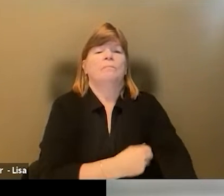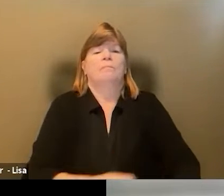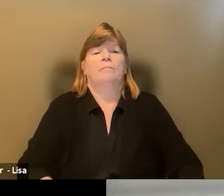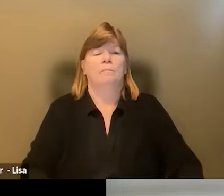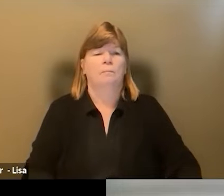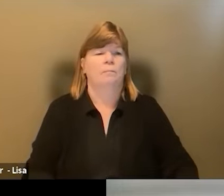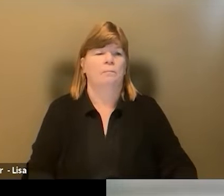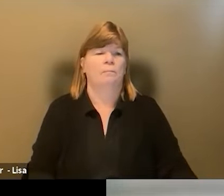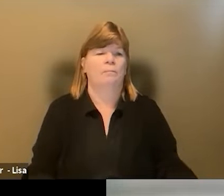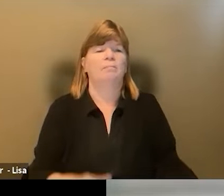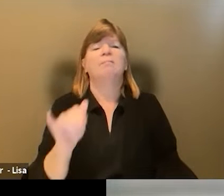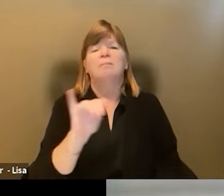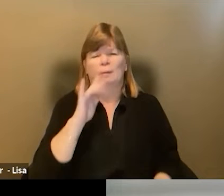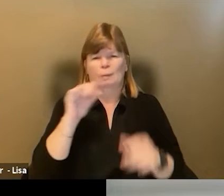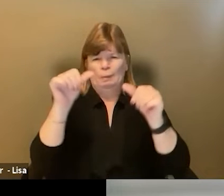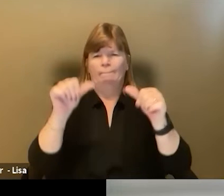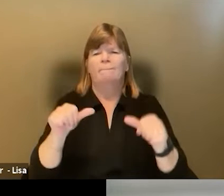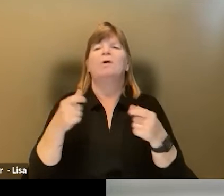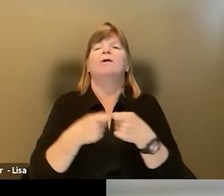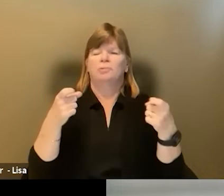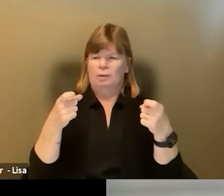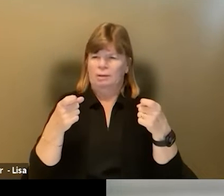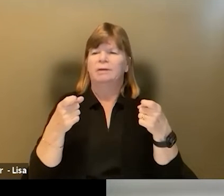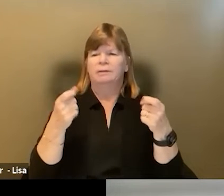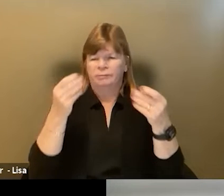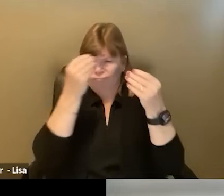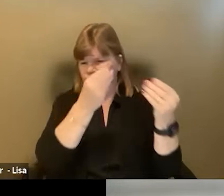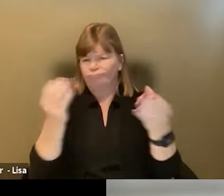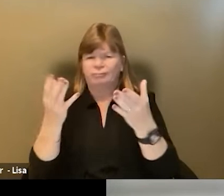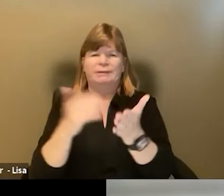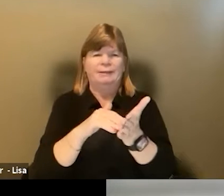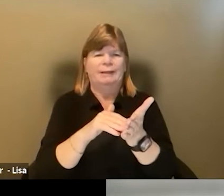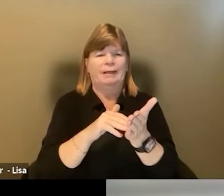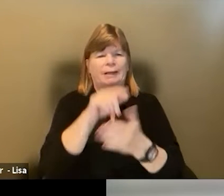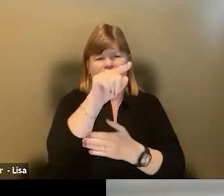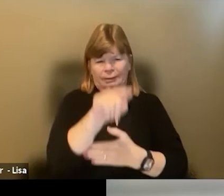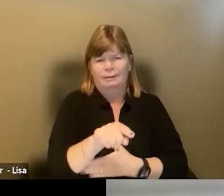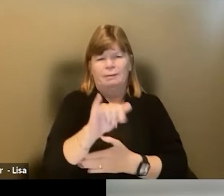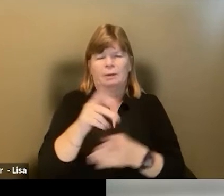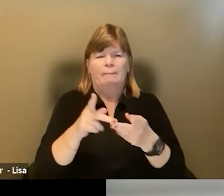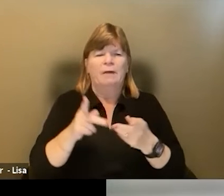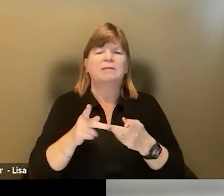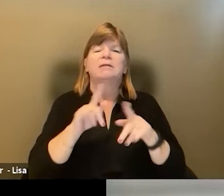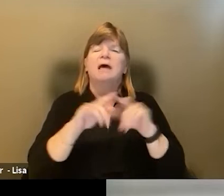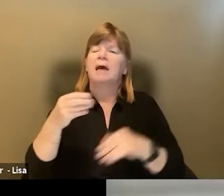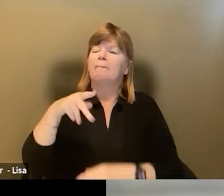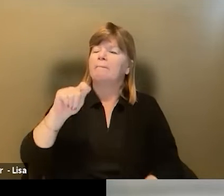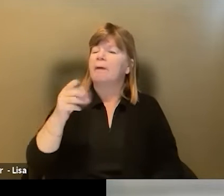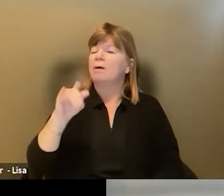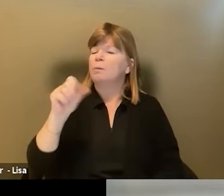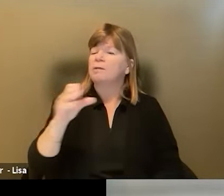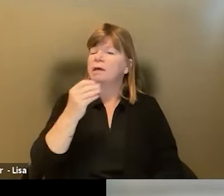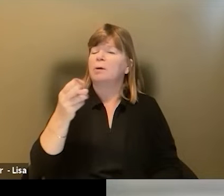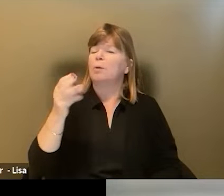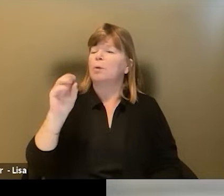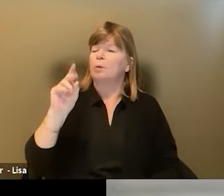We also will post electronic copies again at these locations. And then for Pathways and Hoosier Care